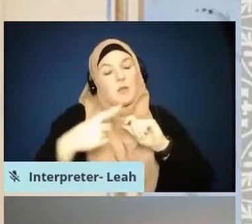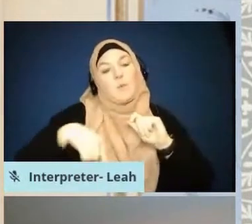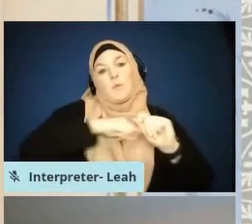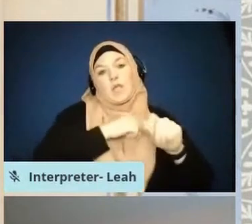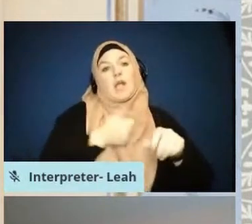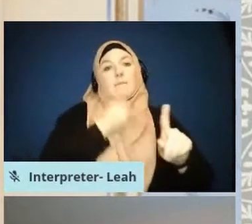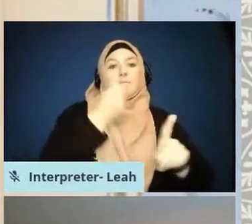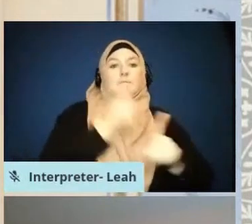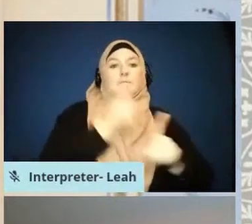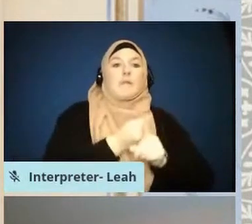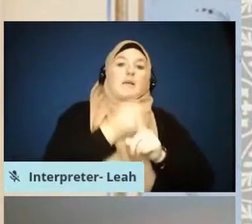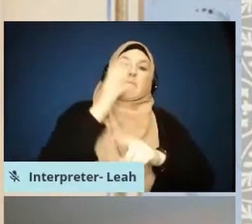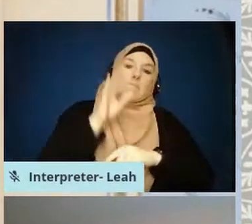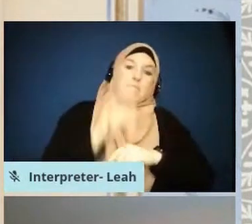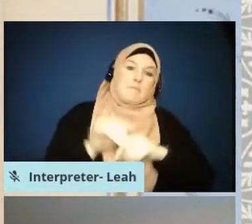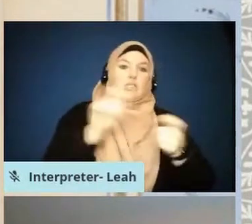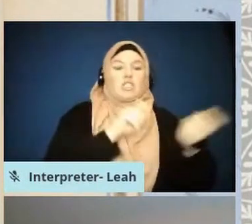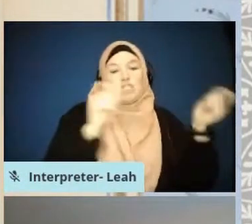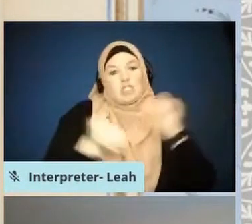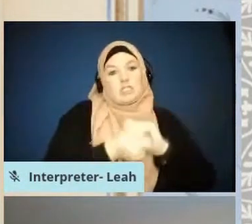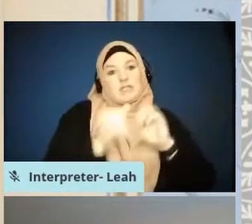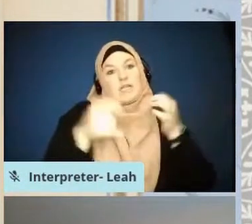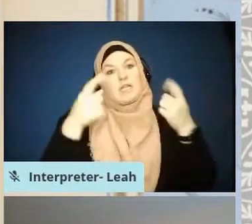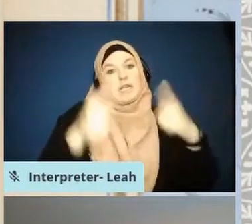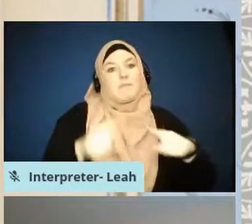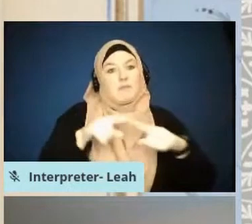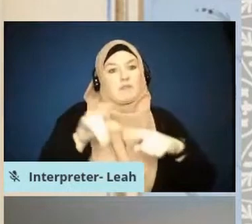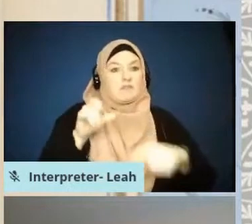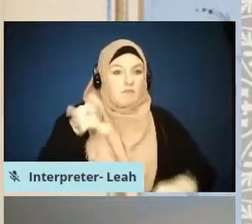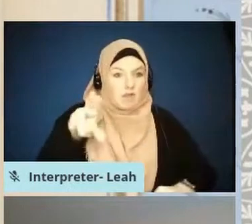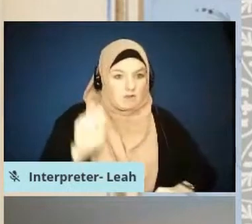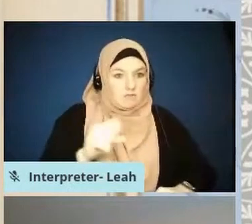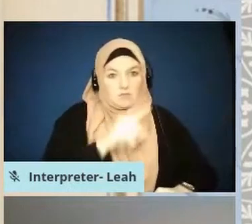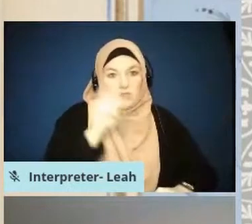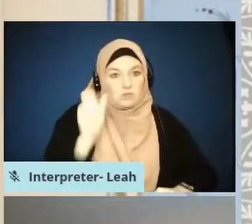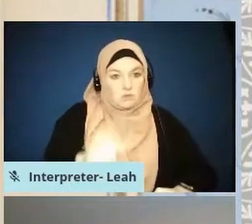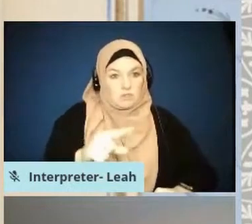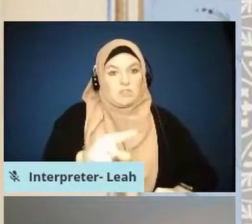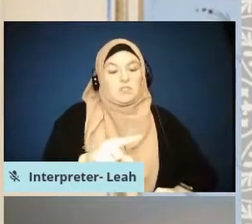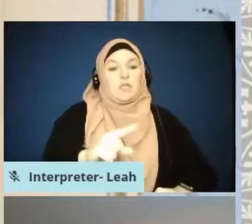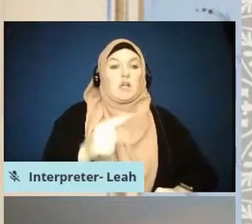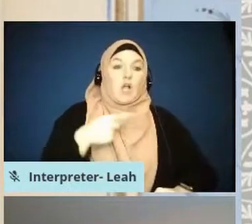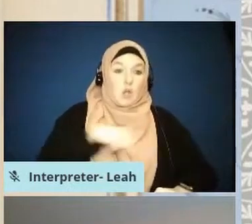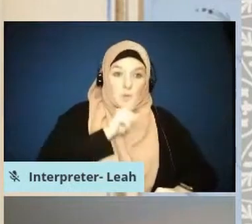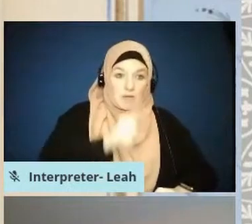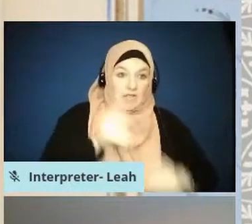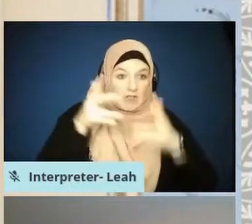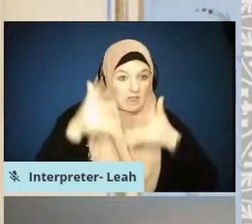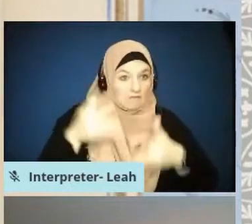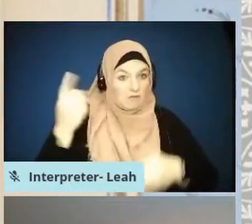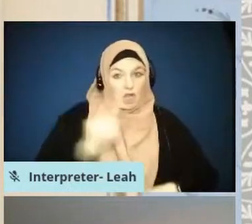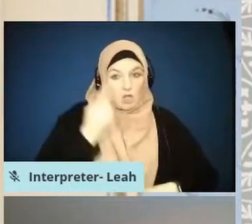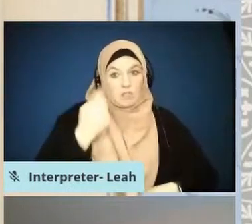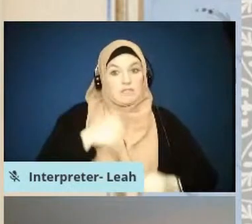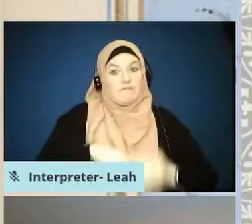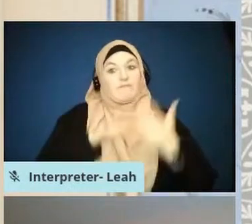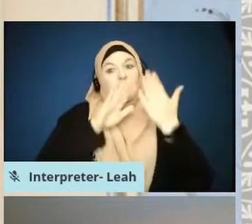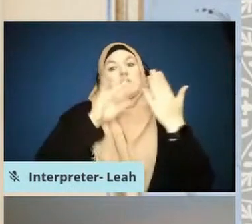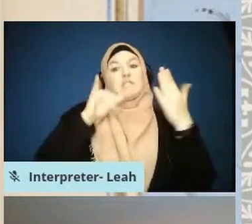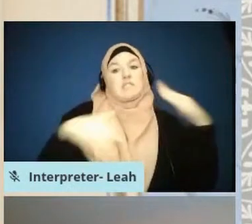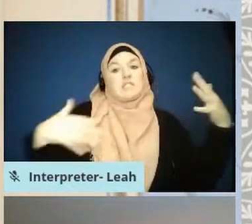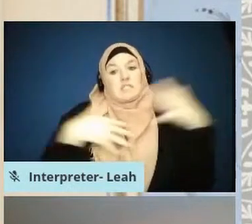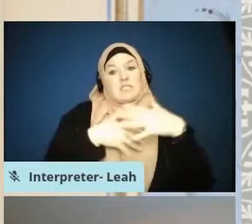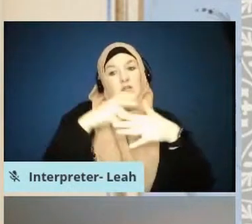are impacted by the change that happened to this virus. But the question is, are we left alone to face this